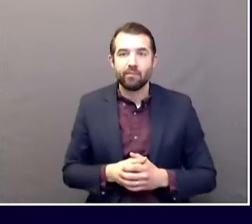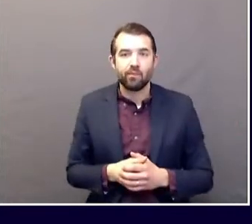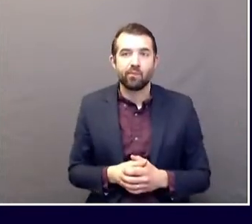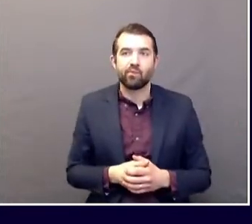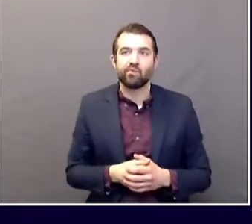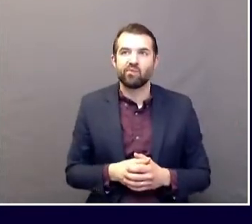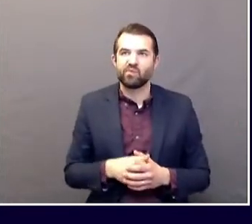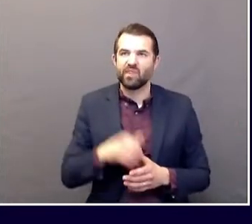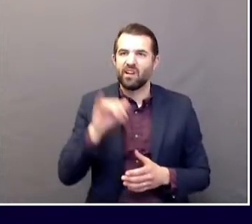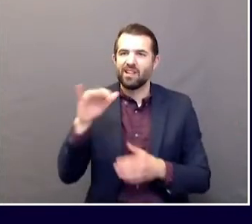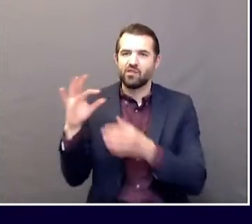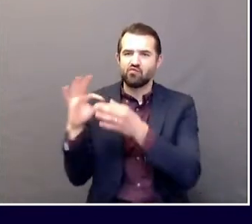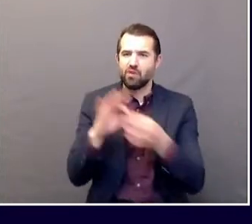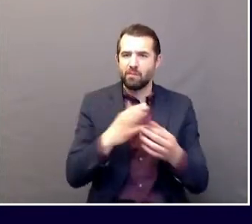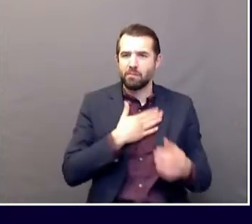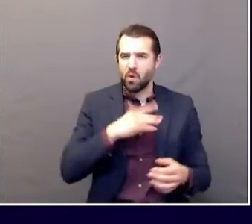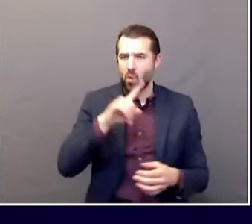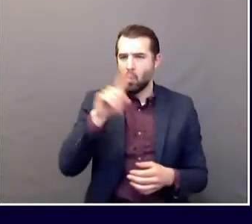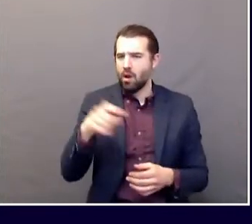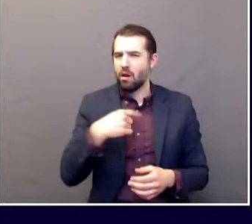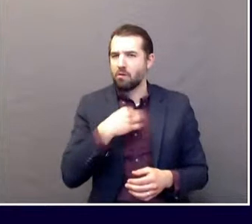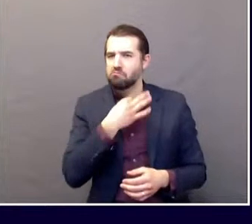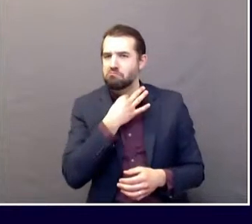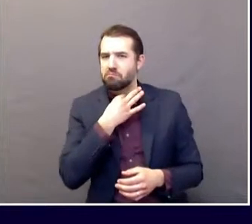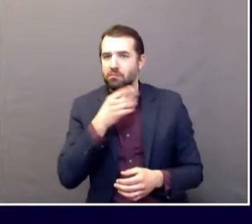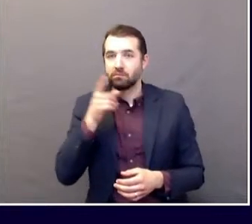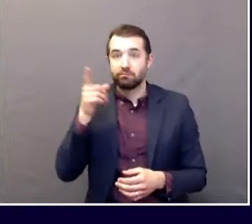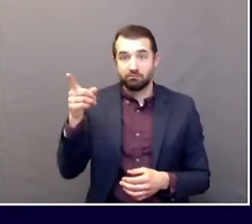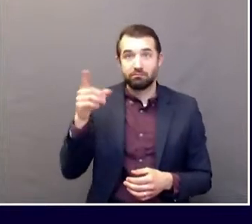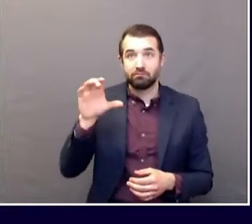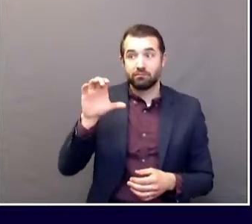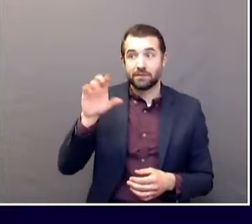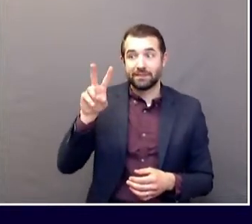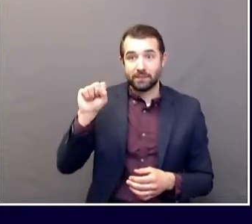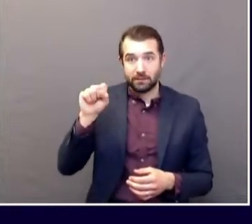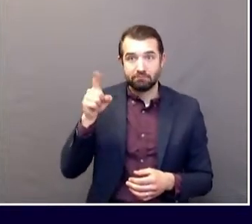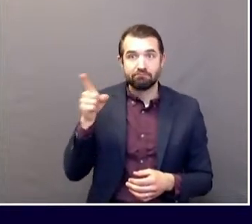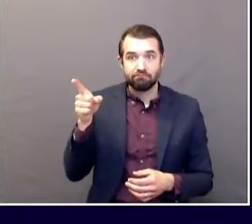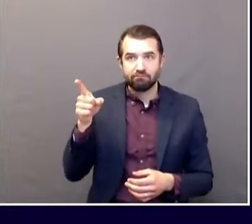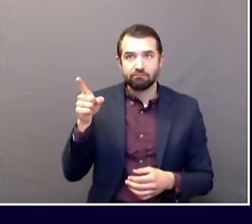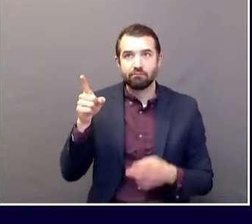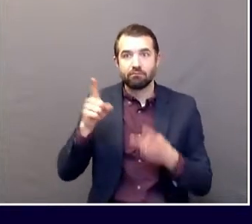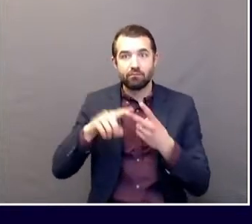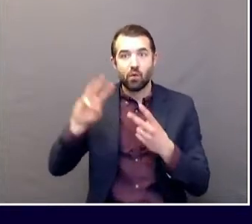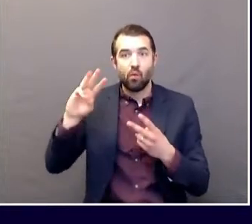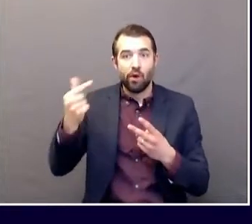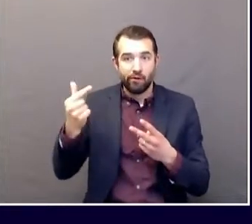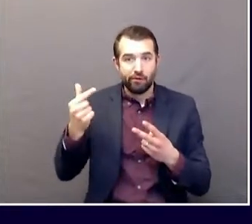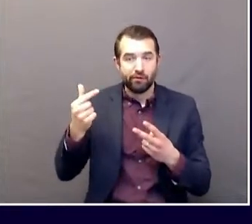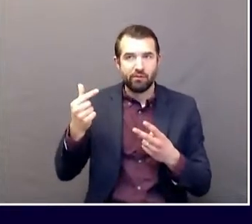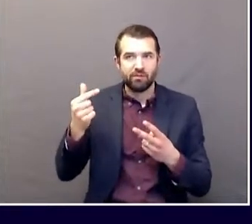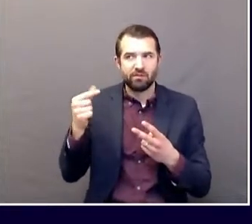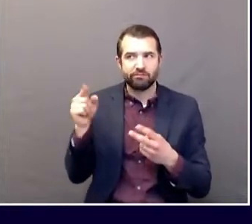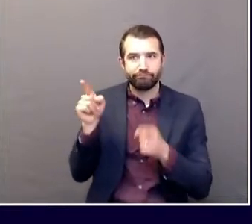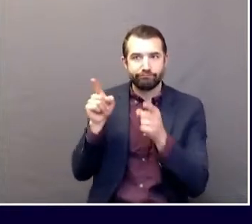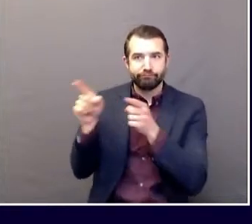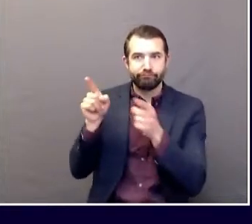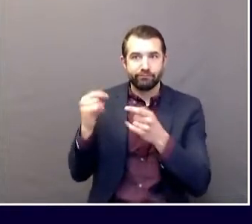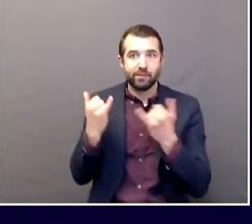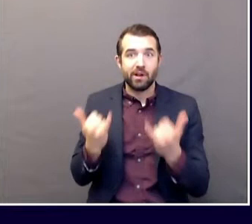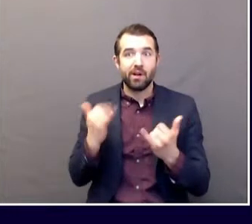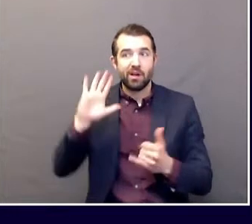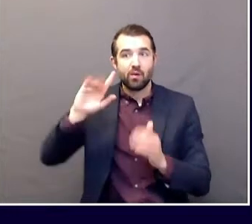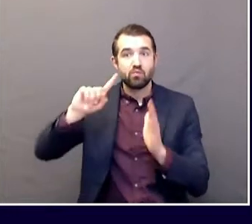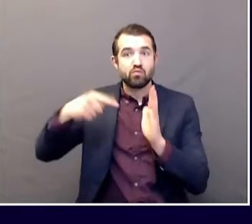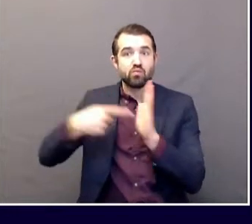as a CVS and a Walgreens, once they've finished with their vaccine clinics at long-term care facilities. What is Maine's plan to